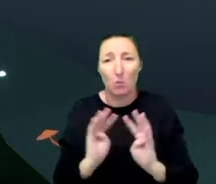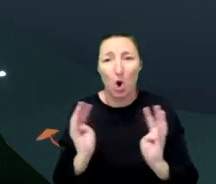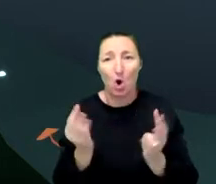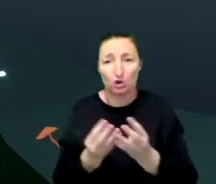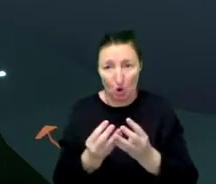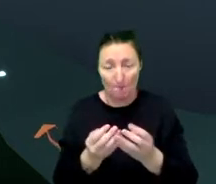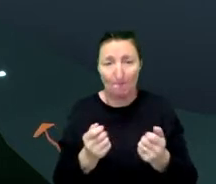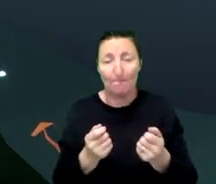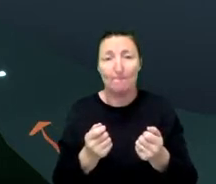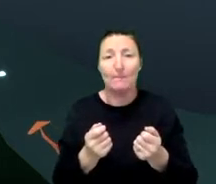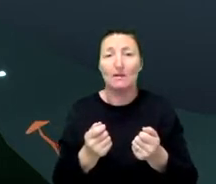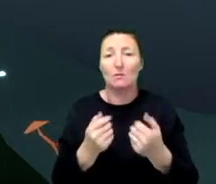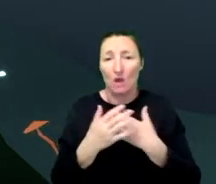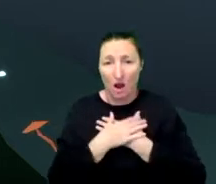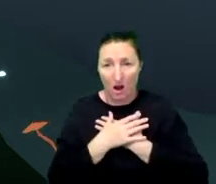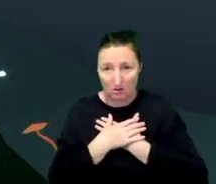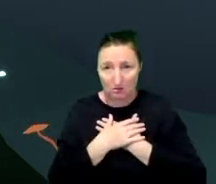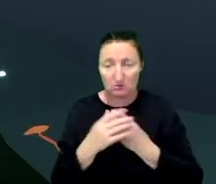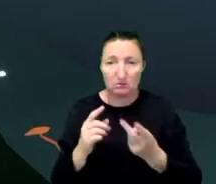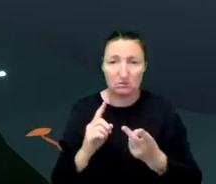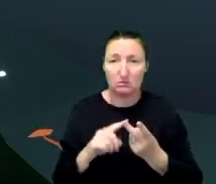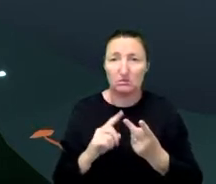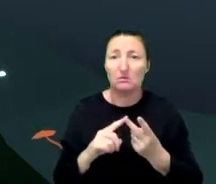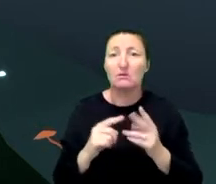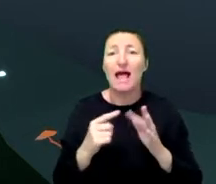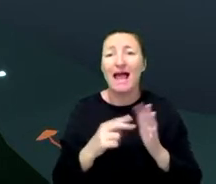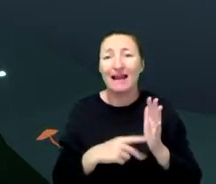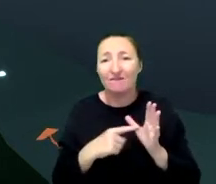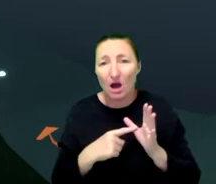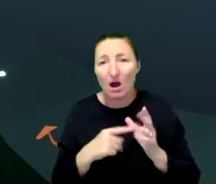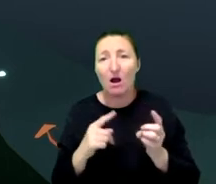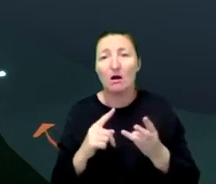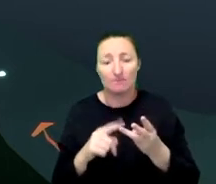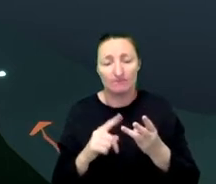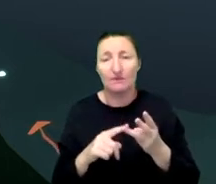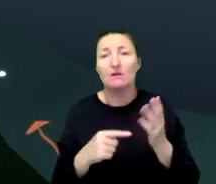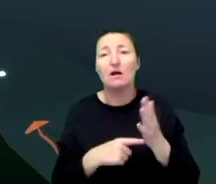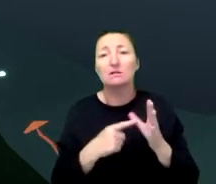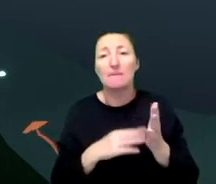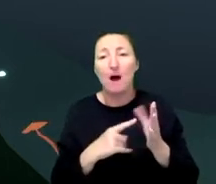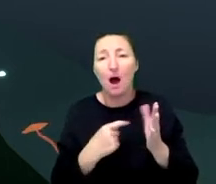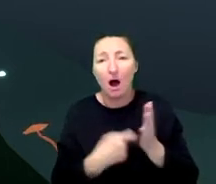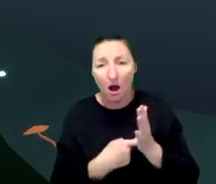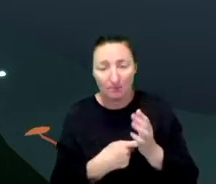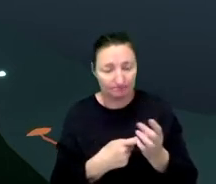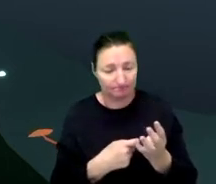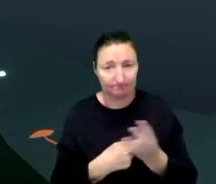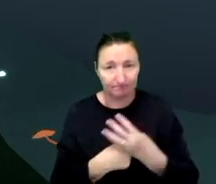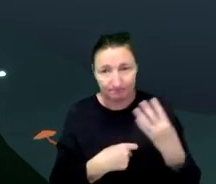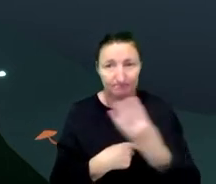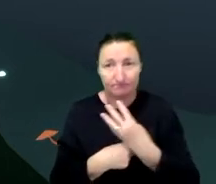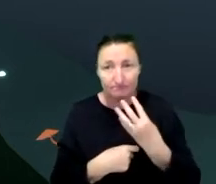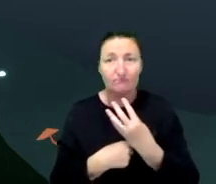like with ourselves, with Ava and Tamar, to kind of like